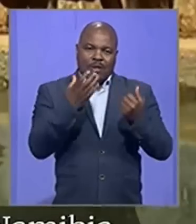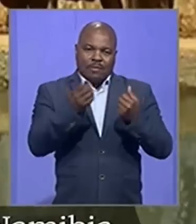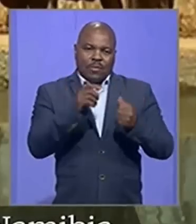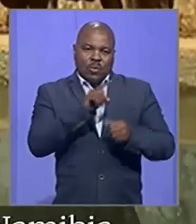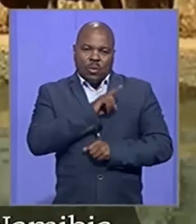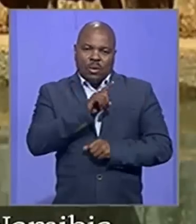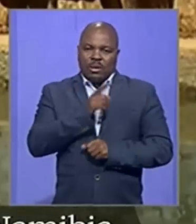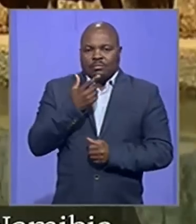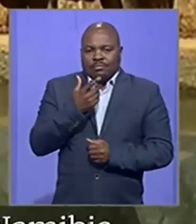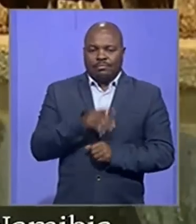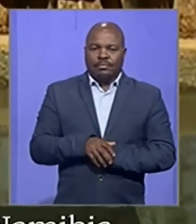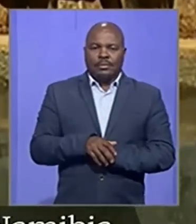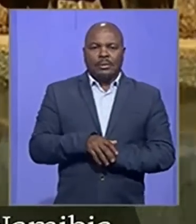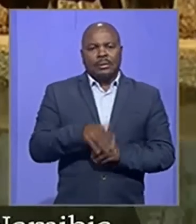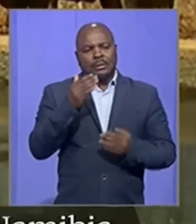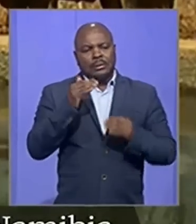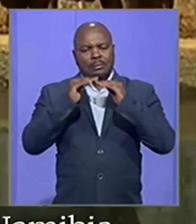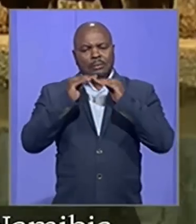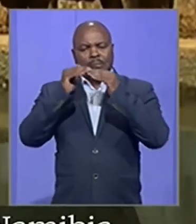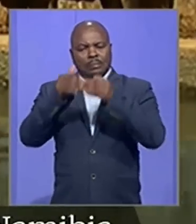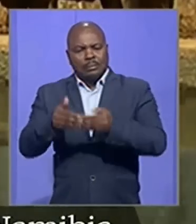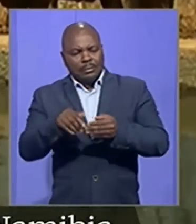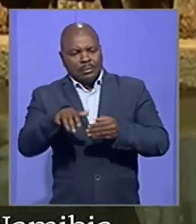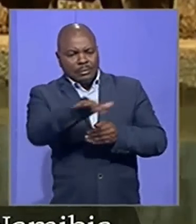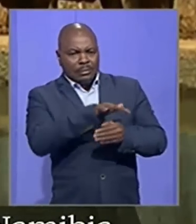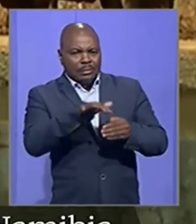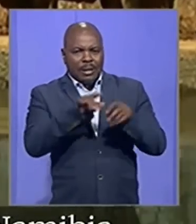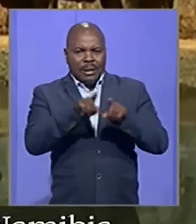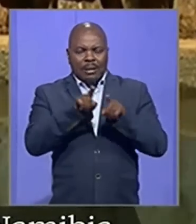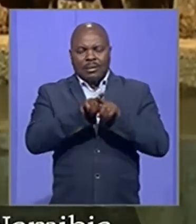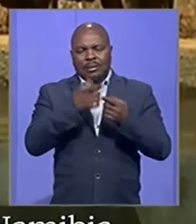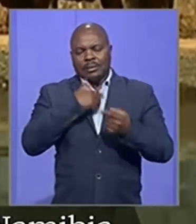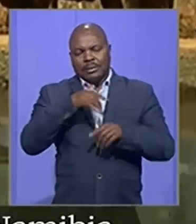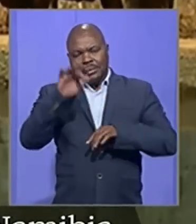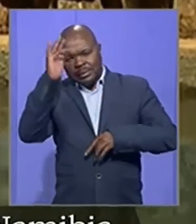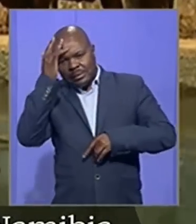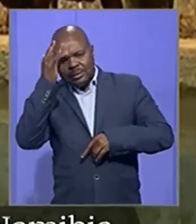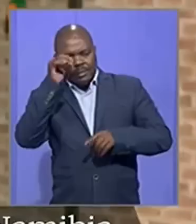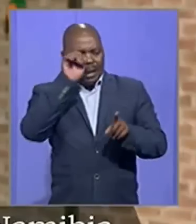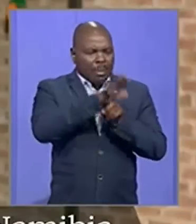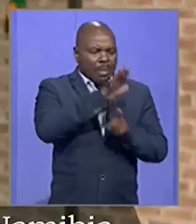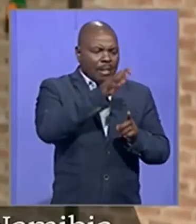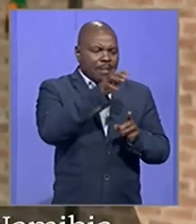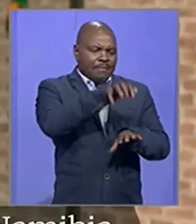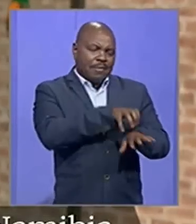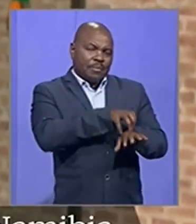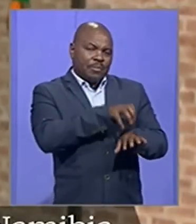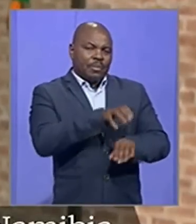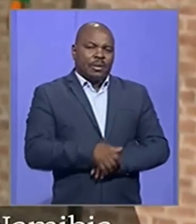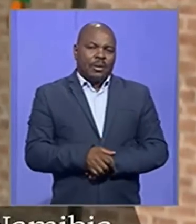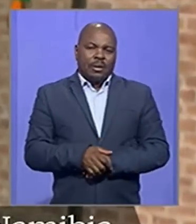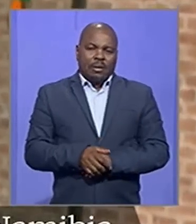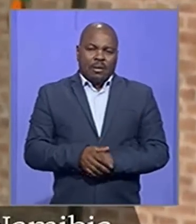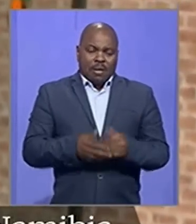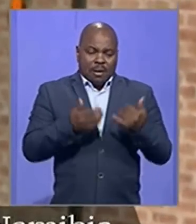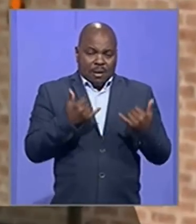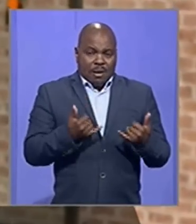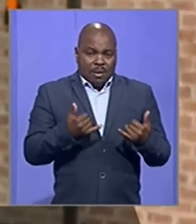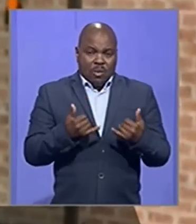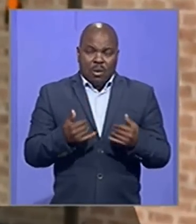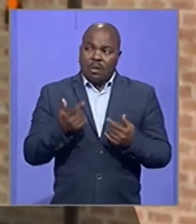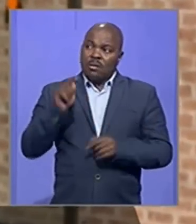dikgato tse di bokoa tebang le tshireletso ya lephata kgatlhanong le ditwatsi tse amang temothuo. At the moment, we are locked out of a variety